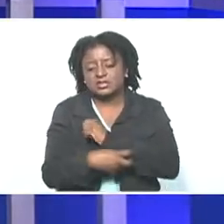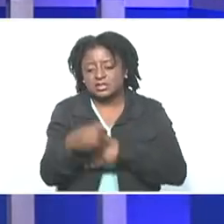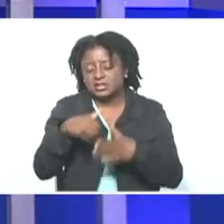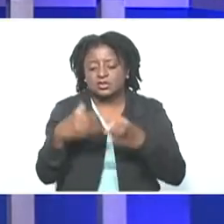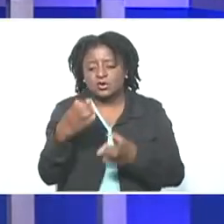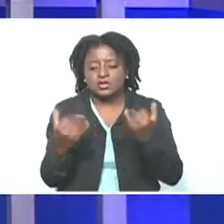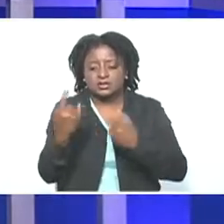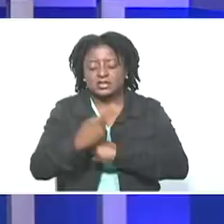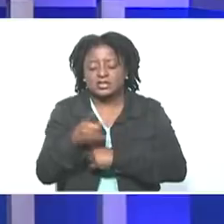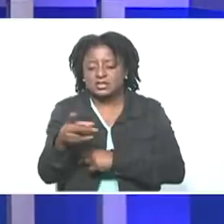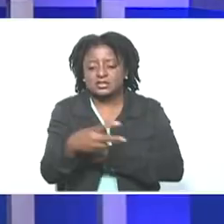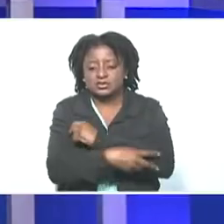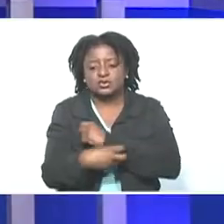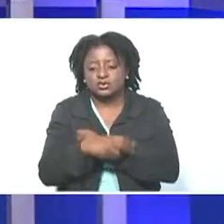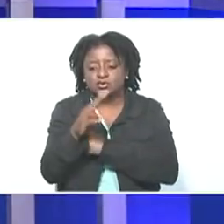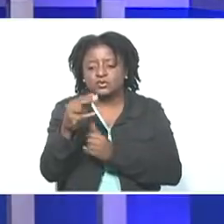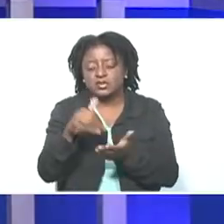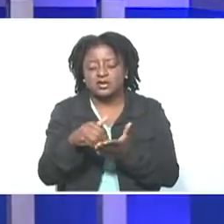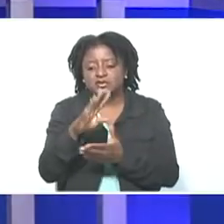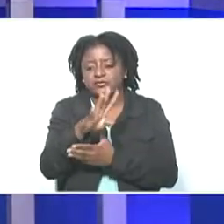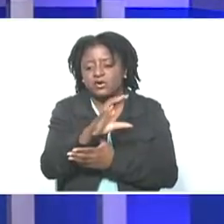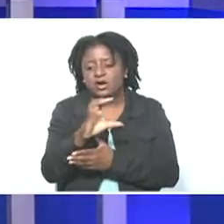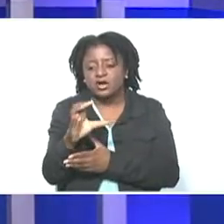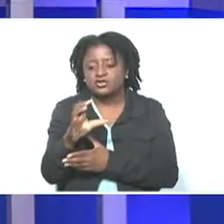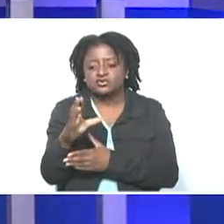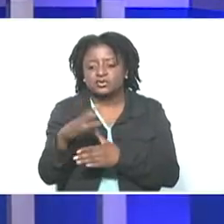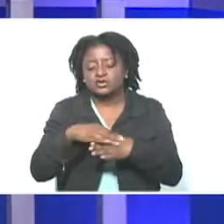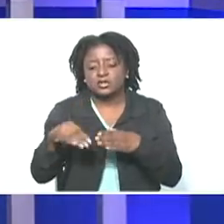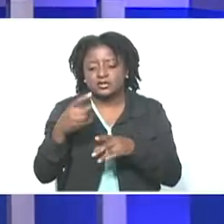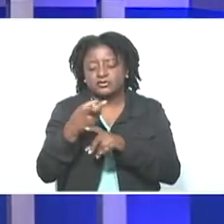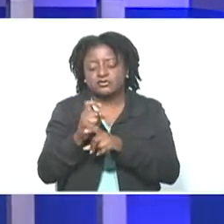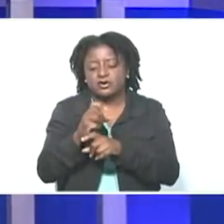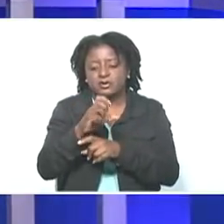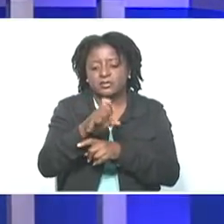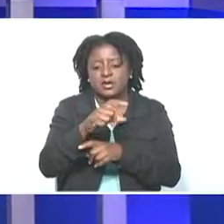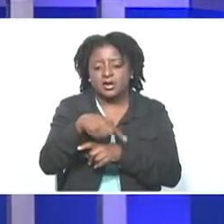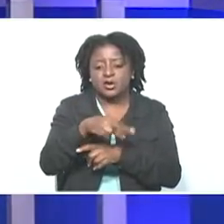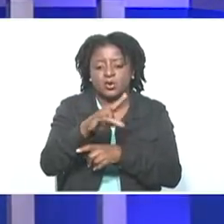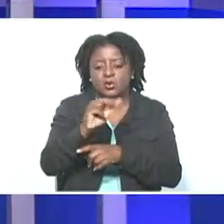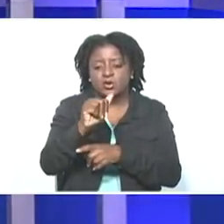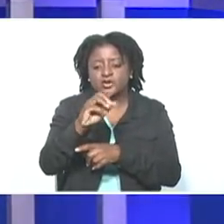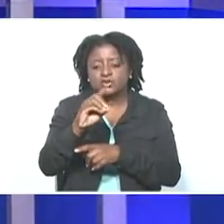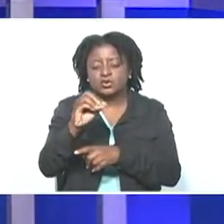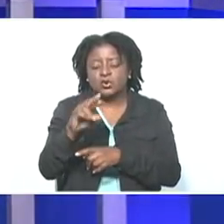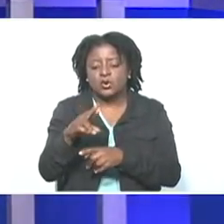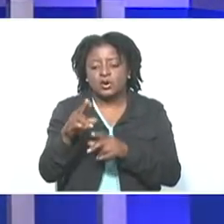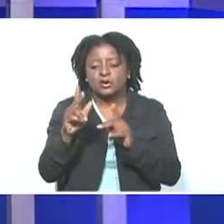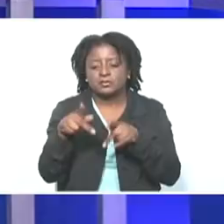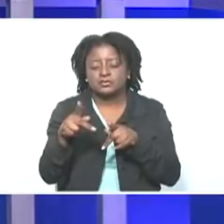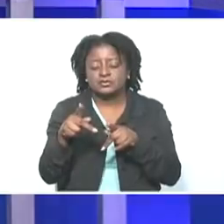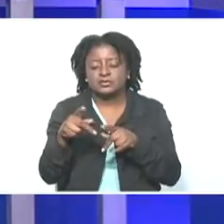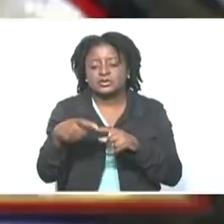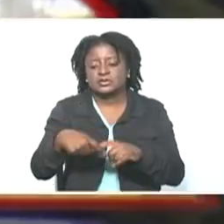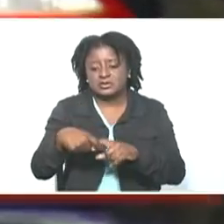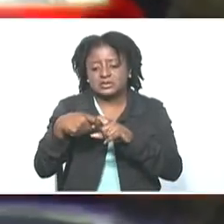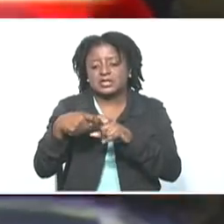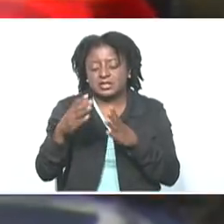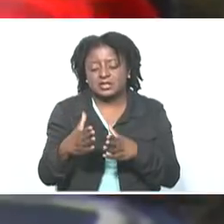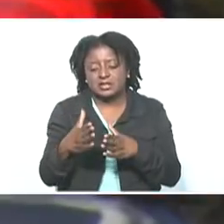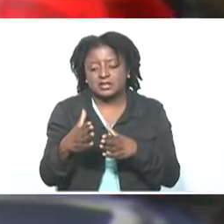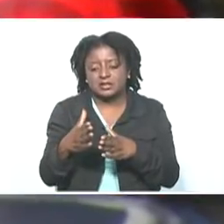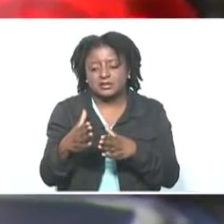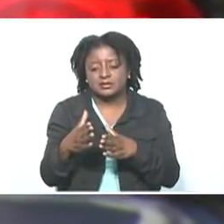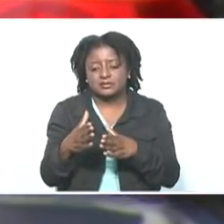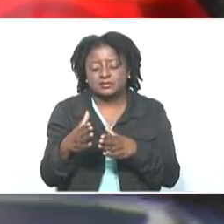stole $2,400 from Ecuadorian Jamie Mindiola, a detainee. In court today, he was charged